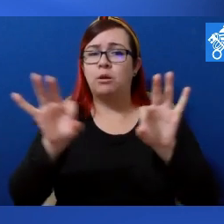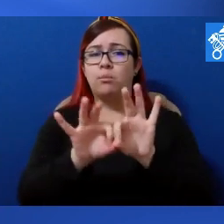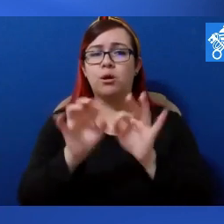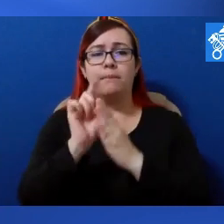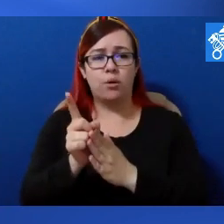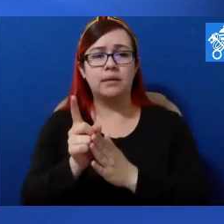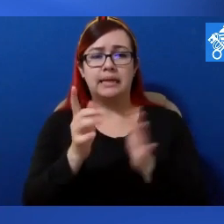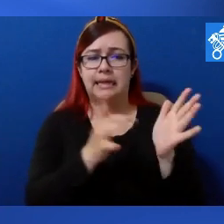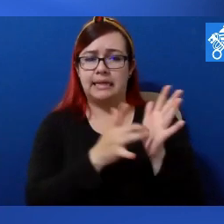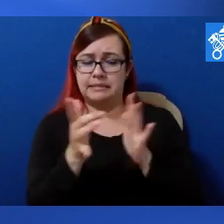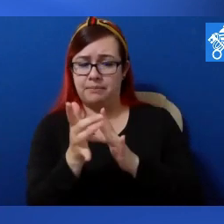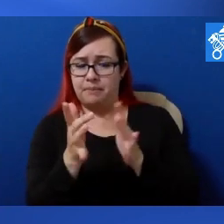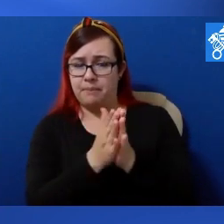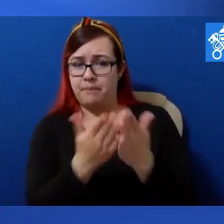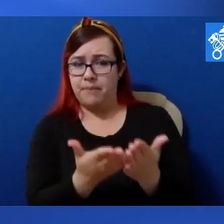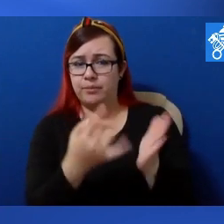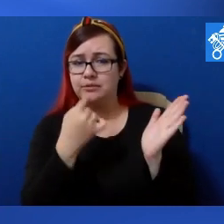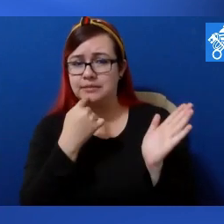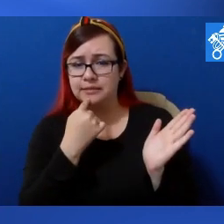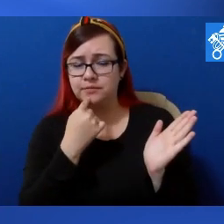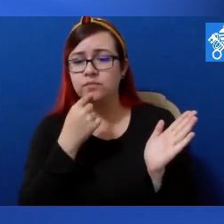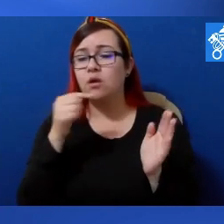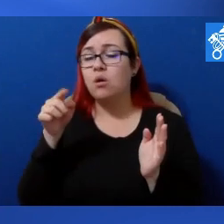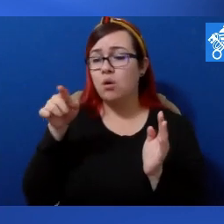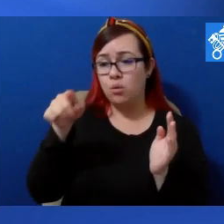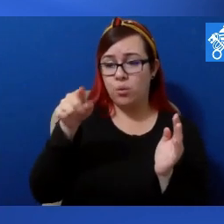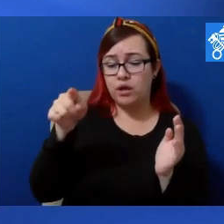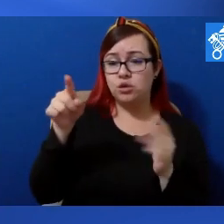important moment. As the Bible recalls explicitly,